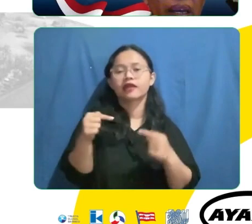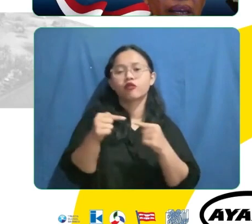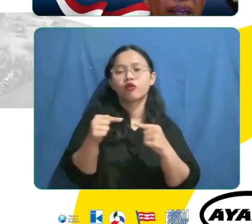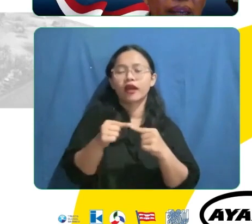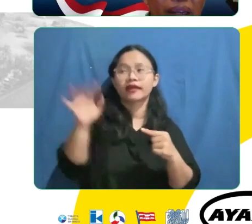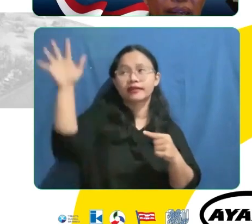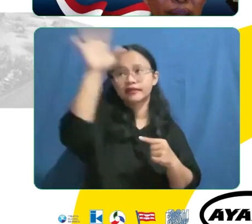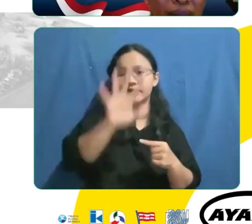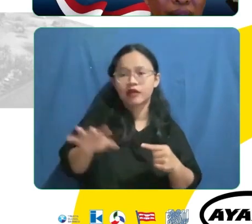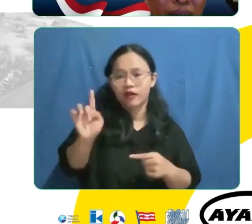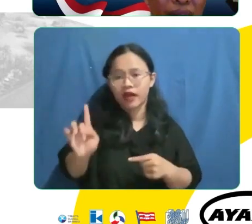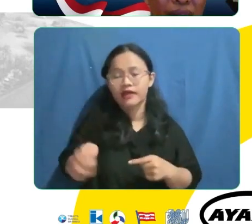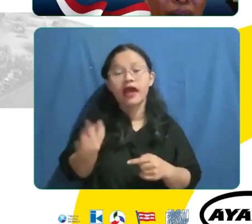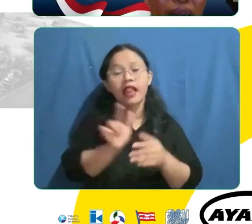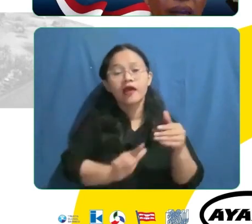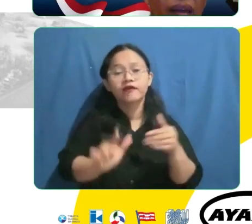coping